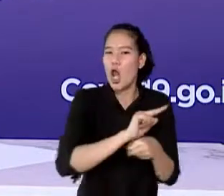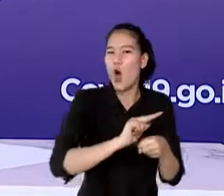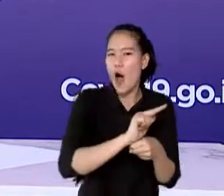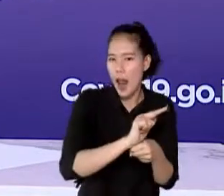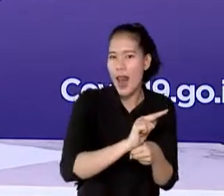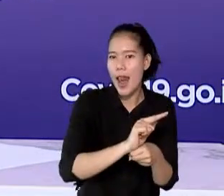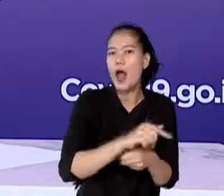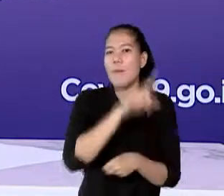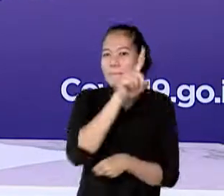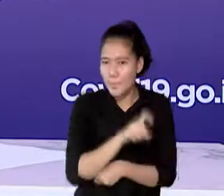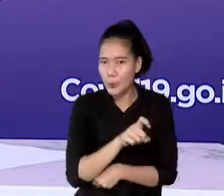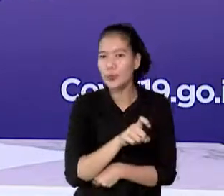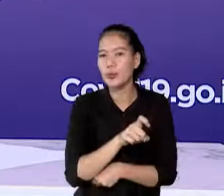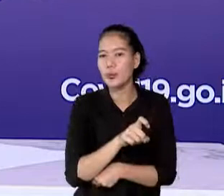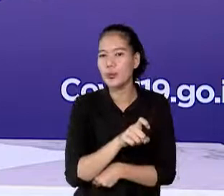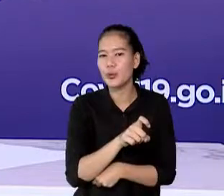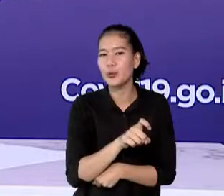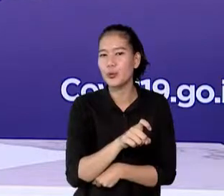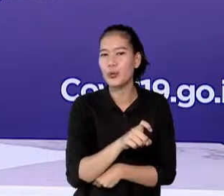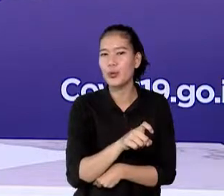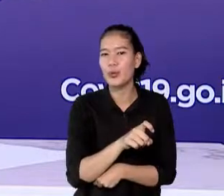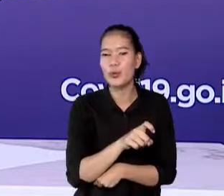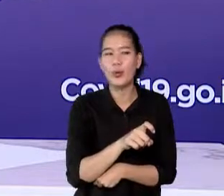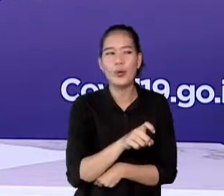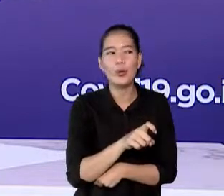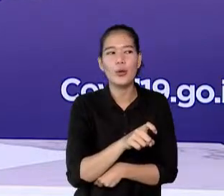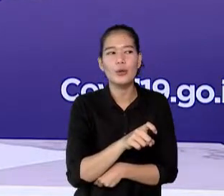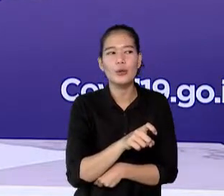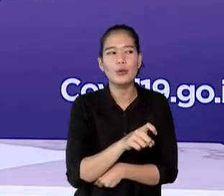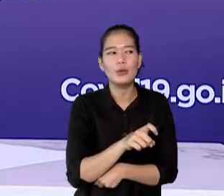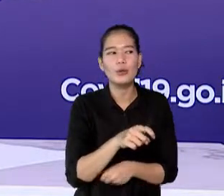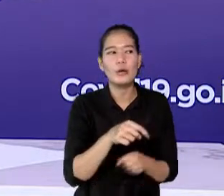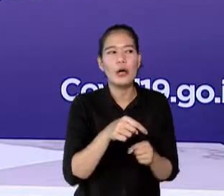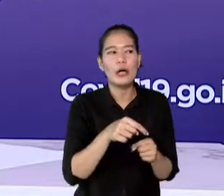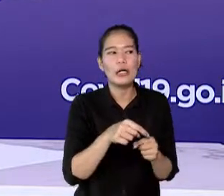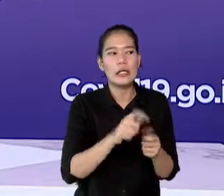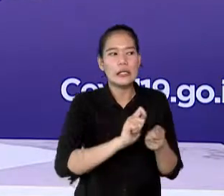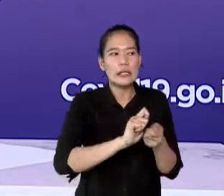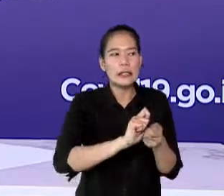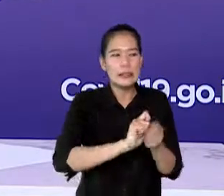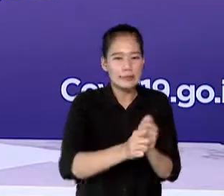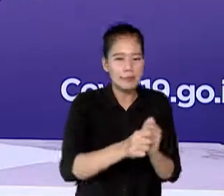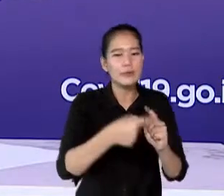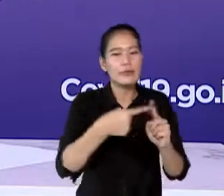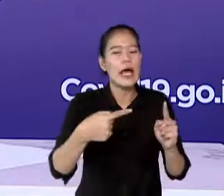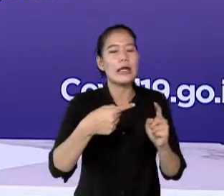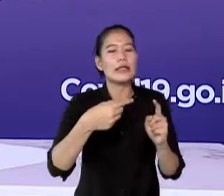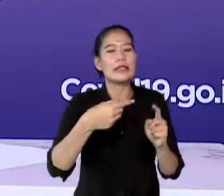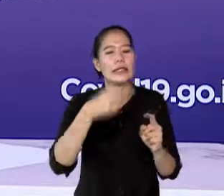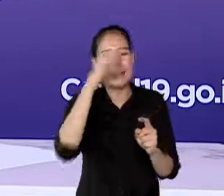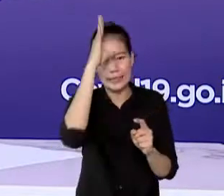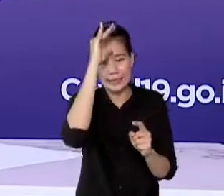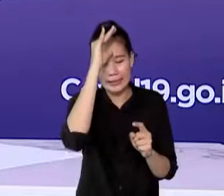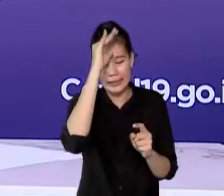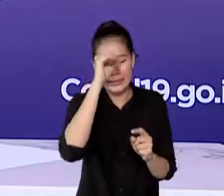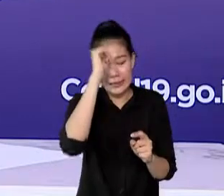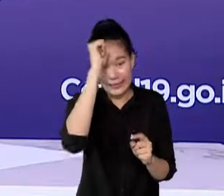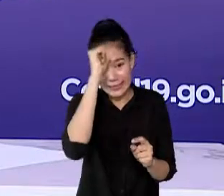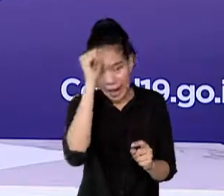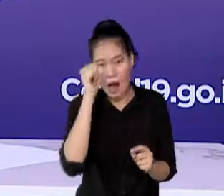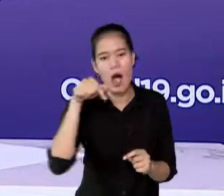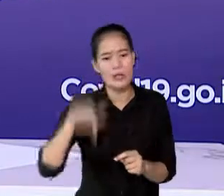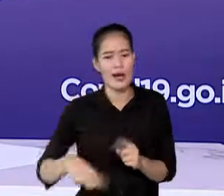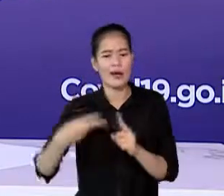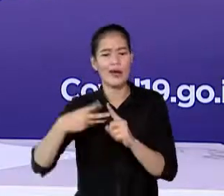needs due to the embargo imposed by India, Bio Farma will continue to increase